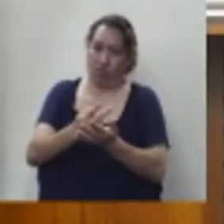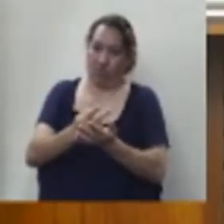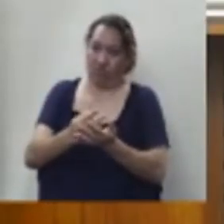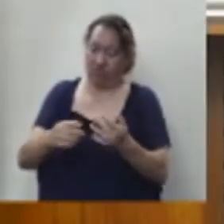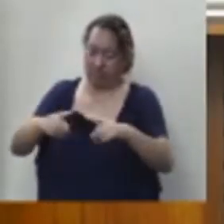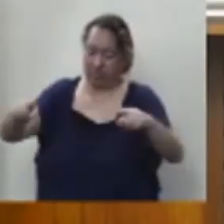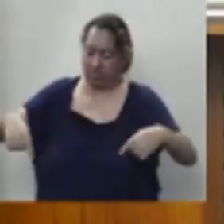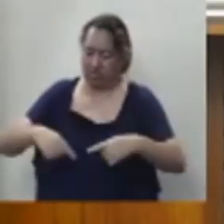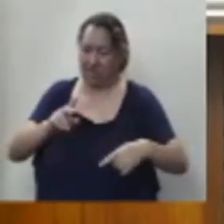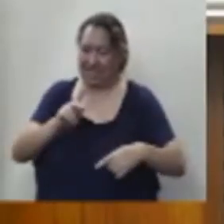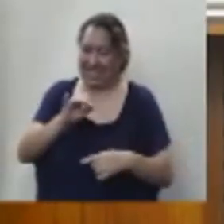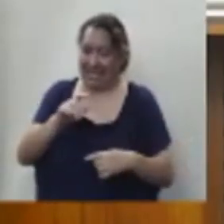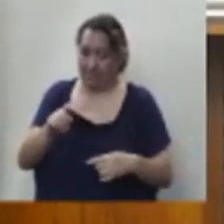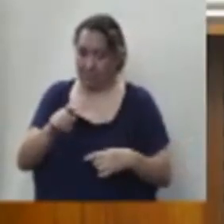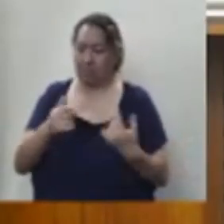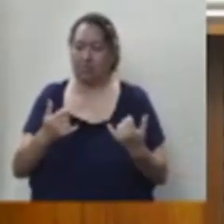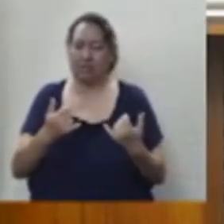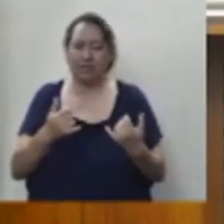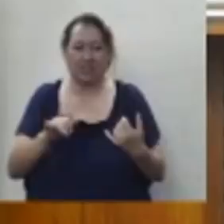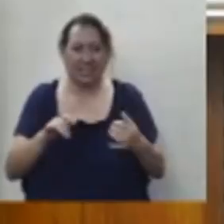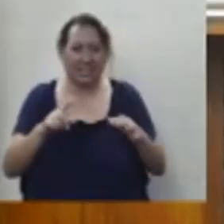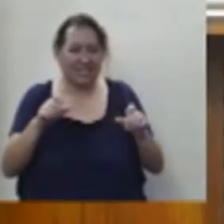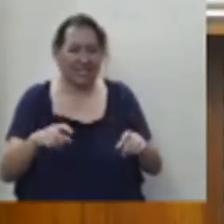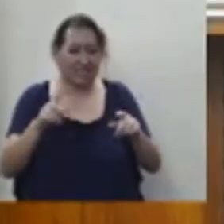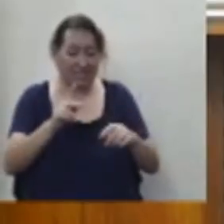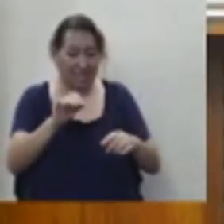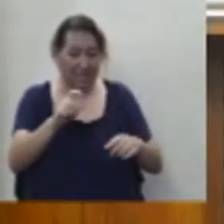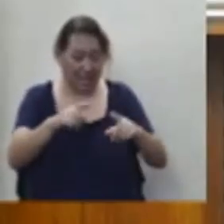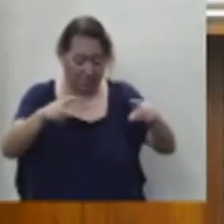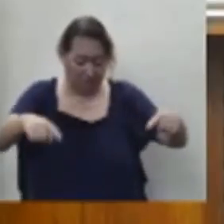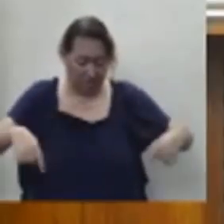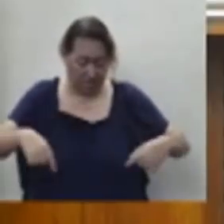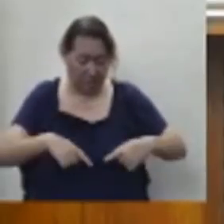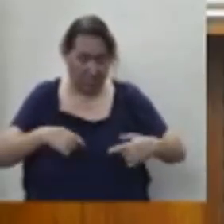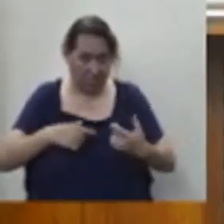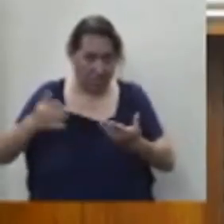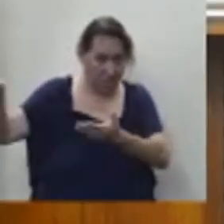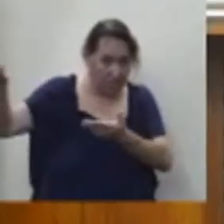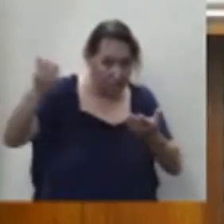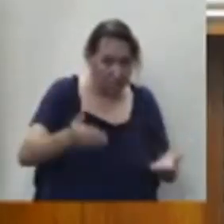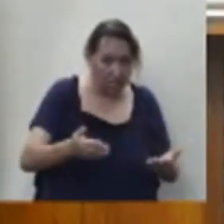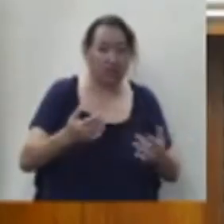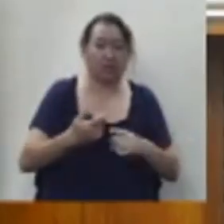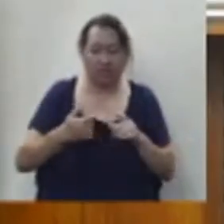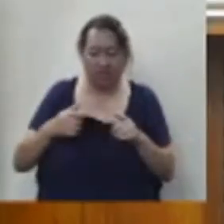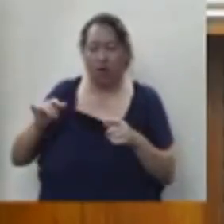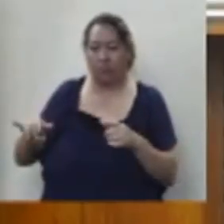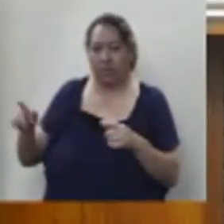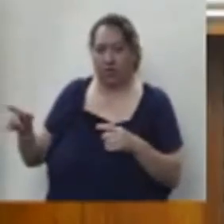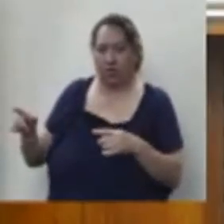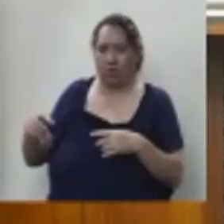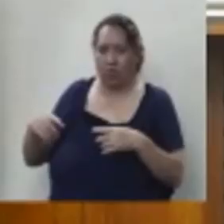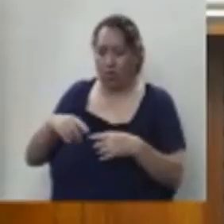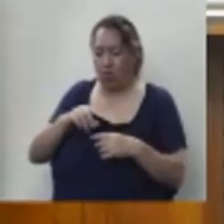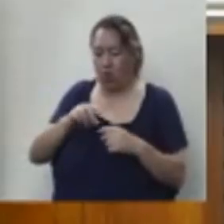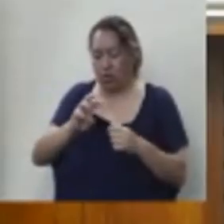the test kits in question were not confiscated. They were brought by the wholesaler because of the concern that the test kits